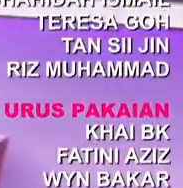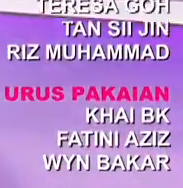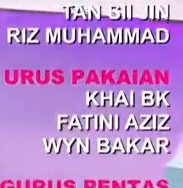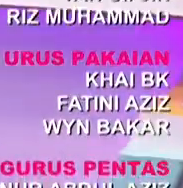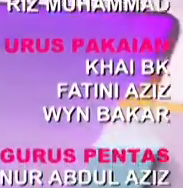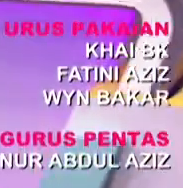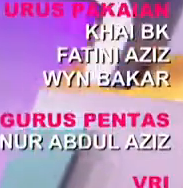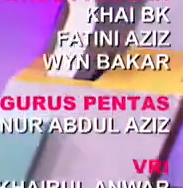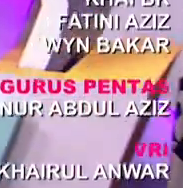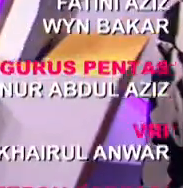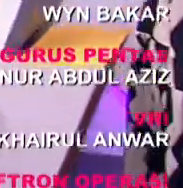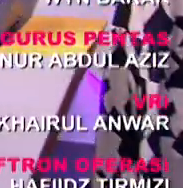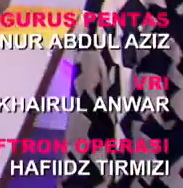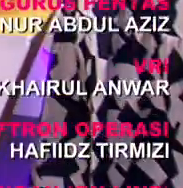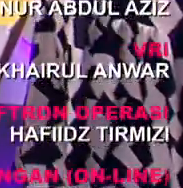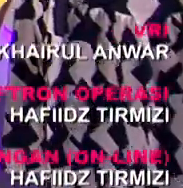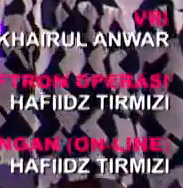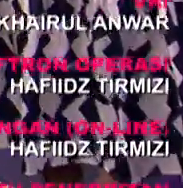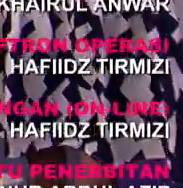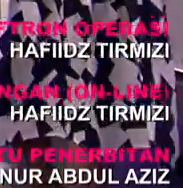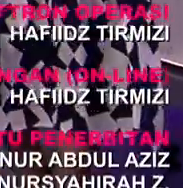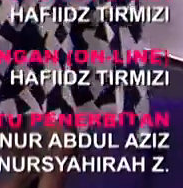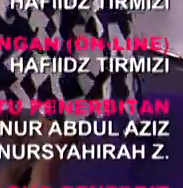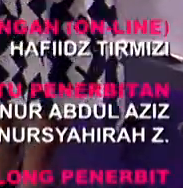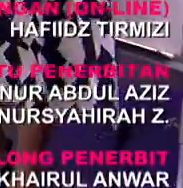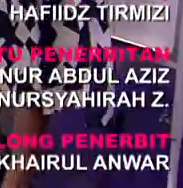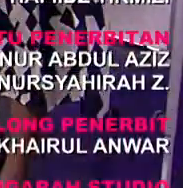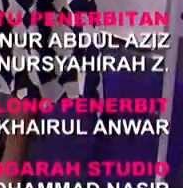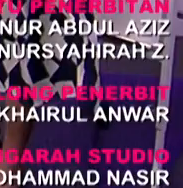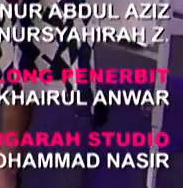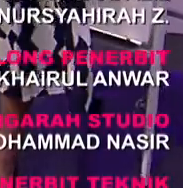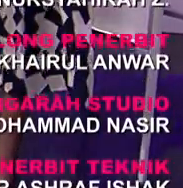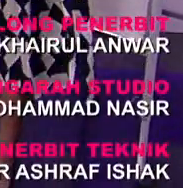holiday for you and me.